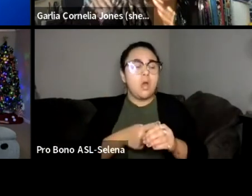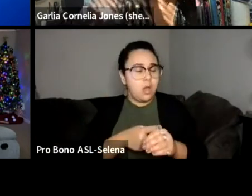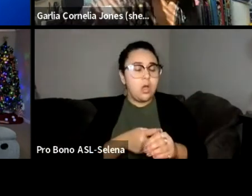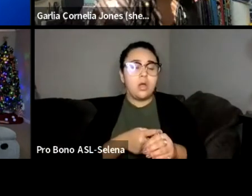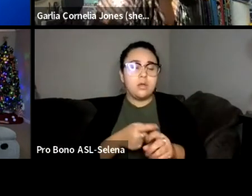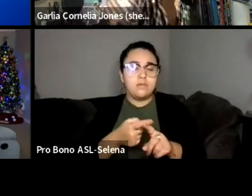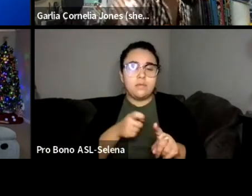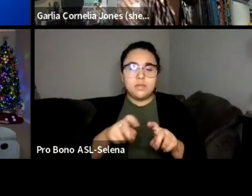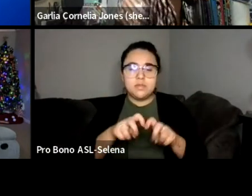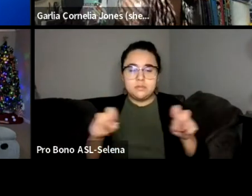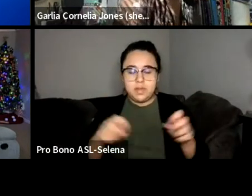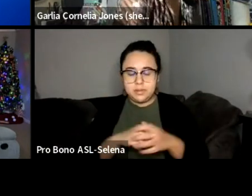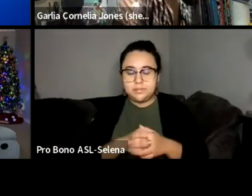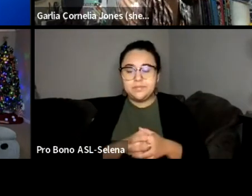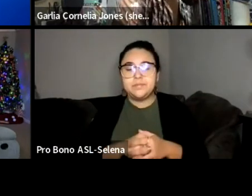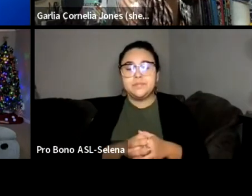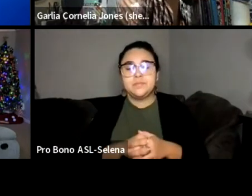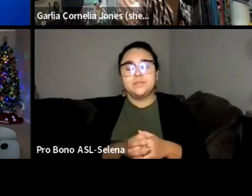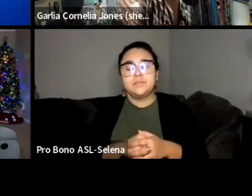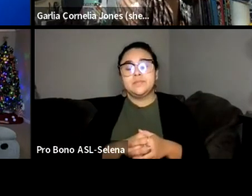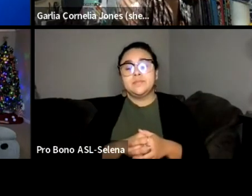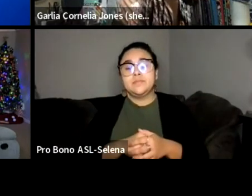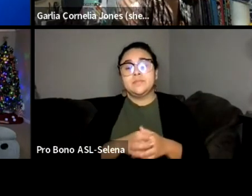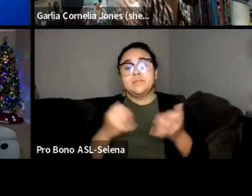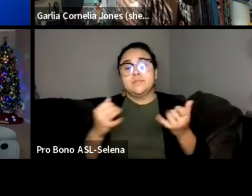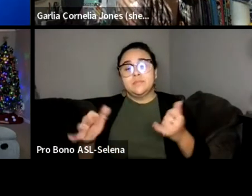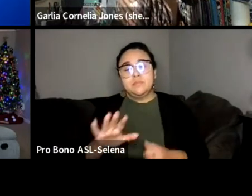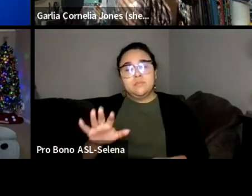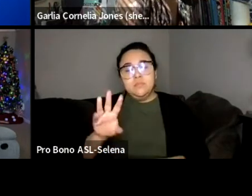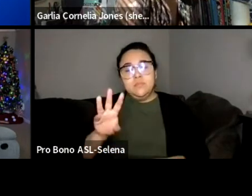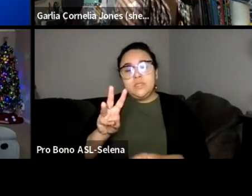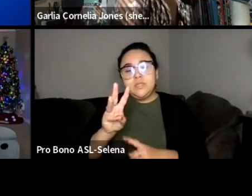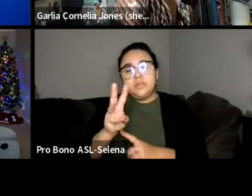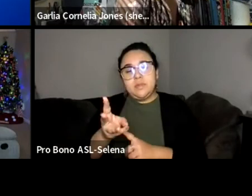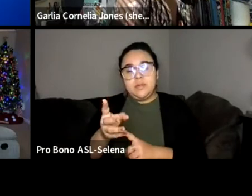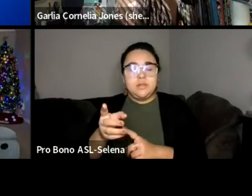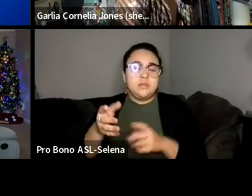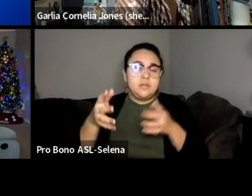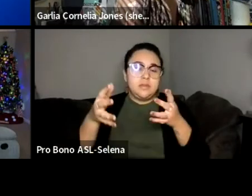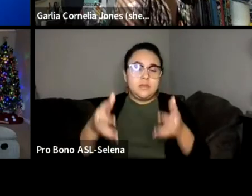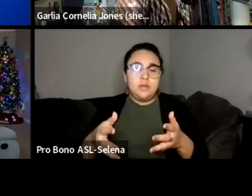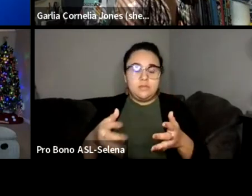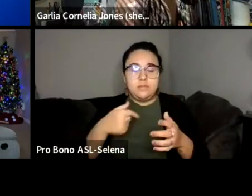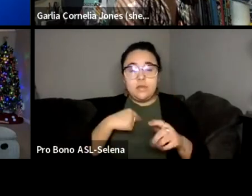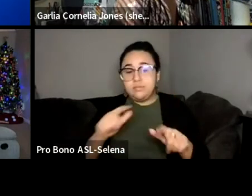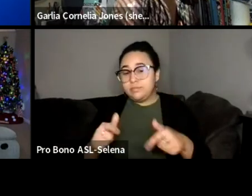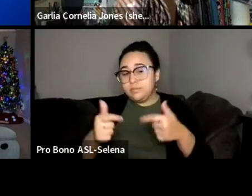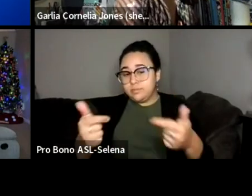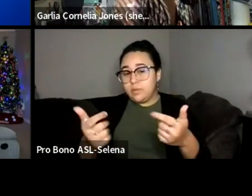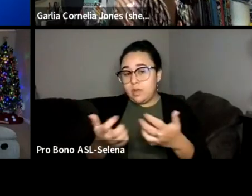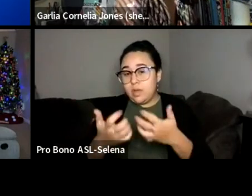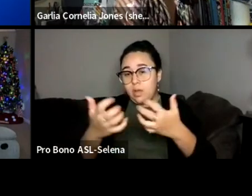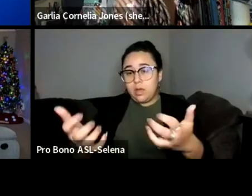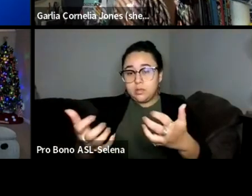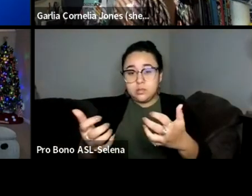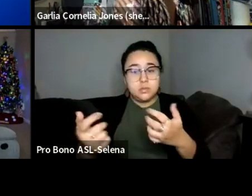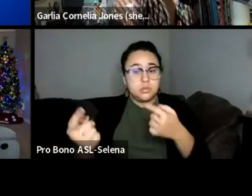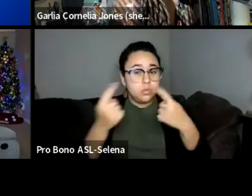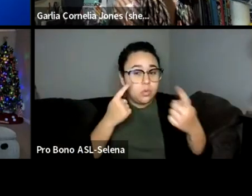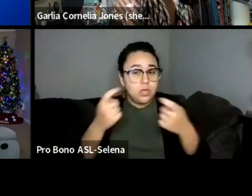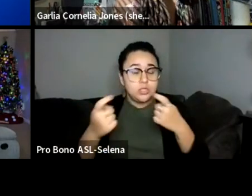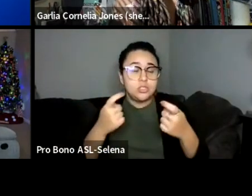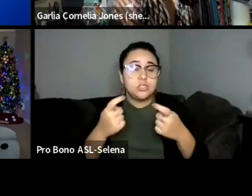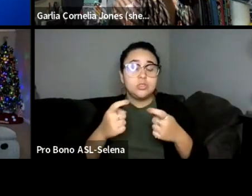left. I want to open the floor if anyone has a question or two, if we can drop a question or two, or if anyone has any kind of